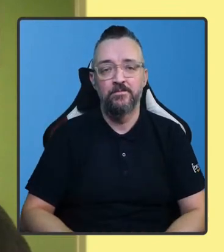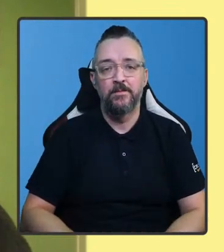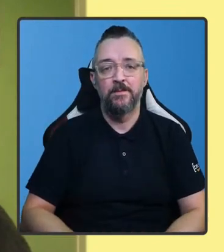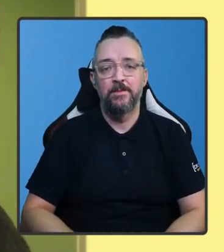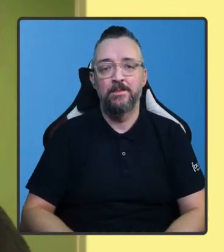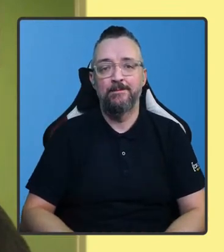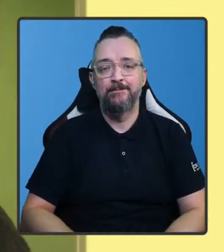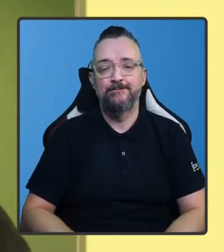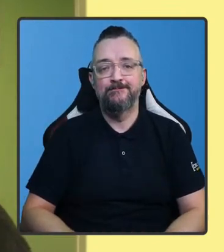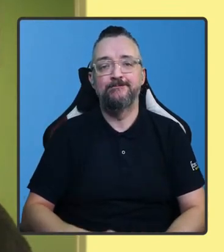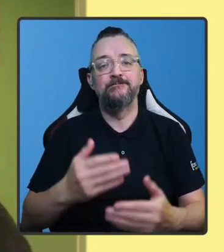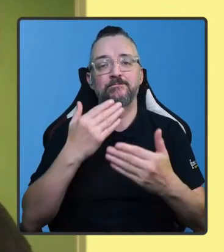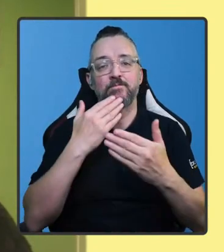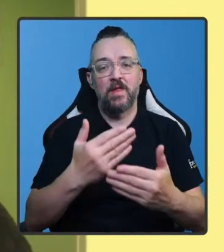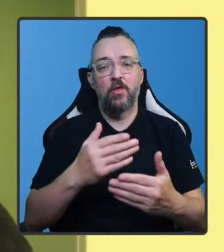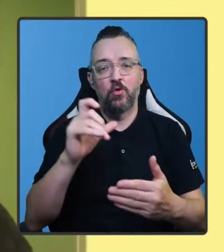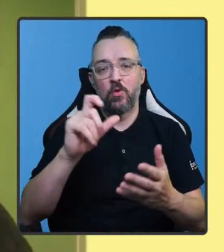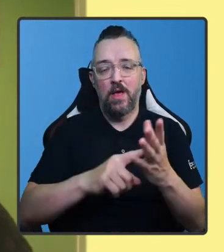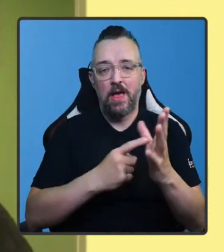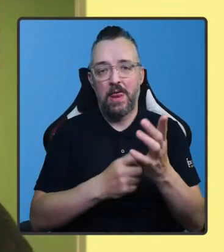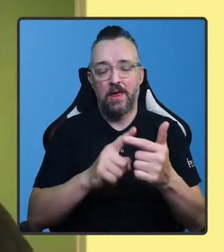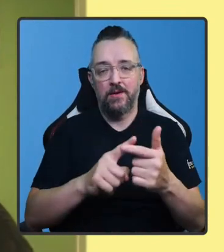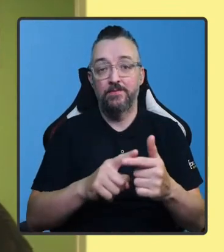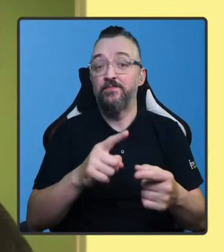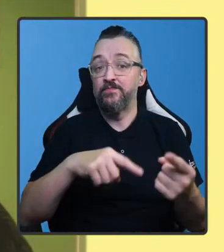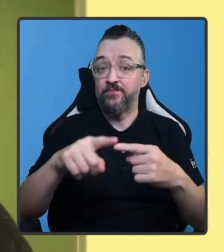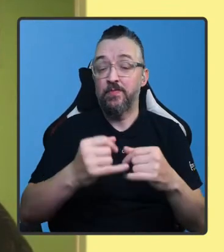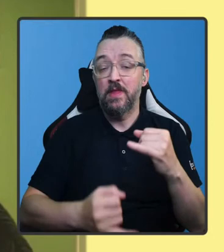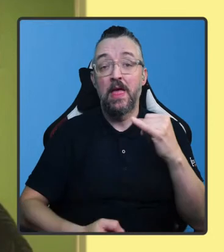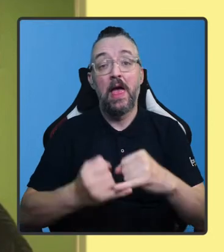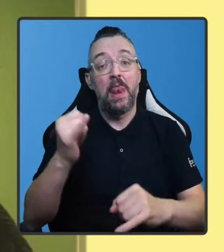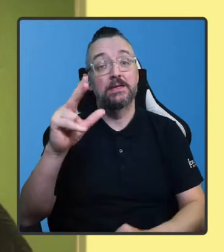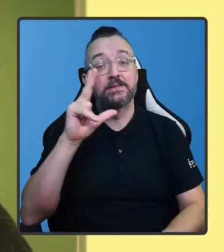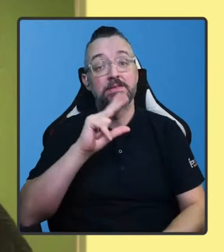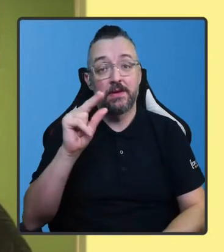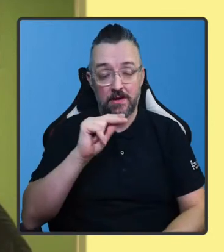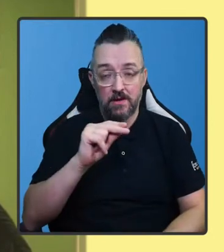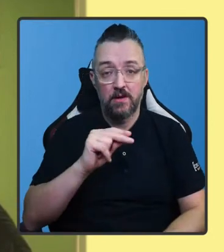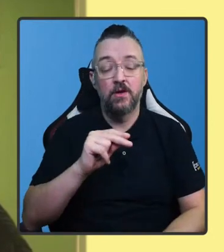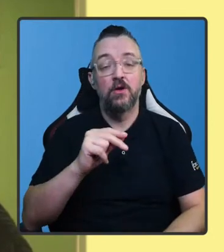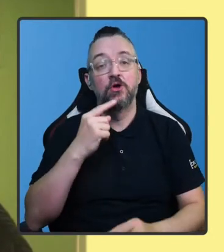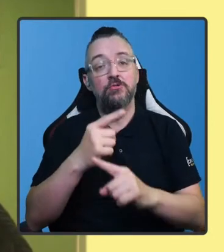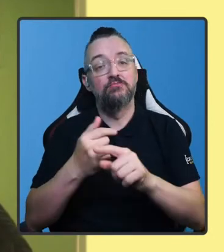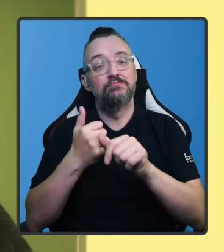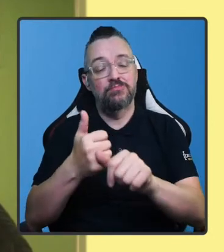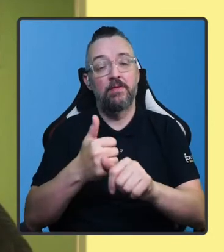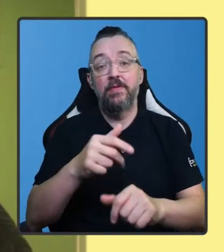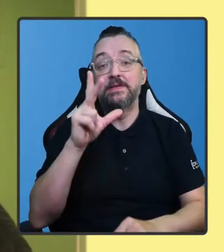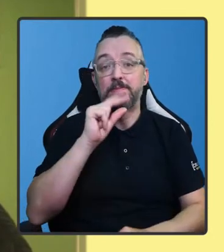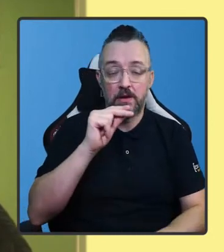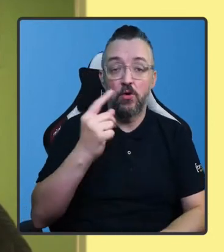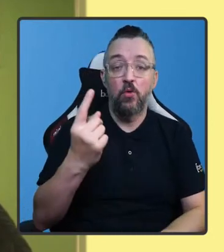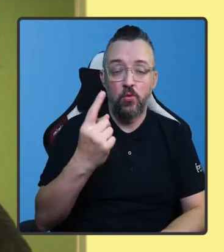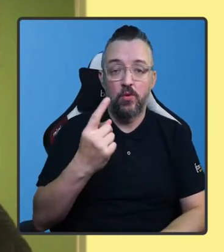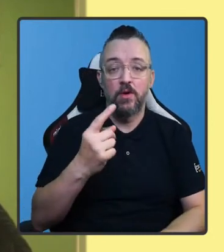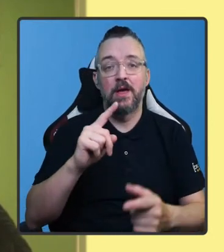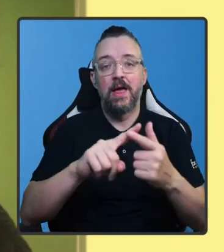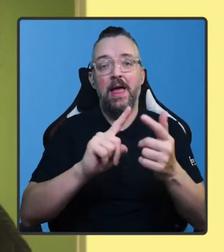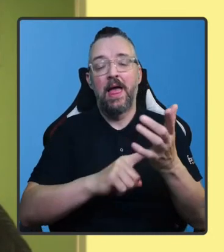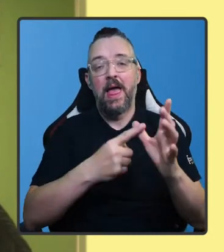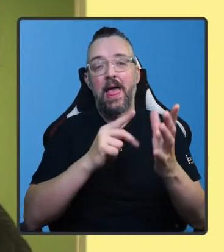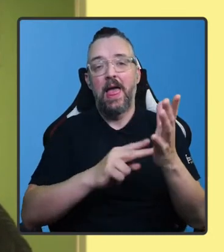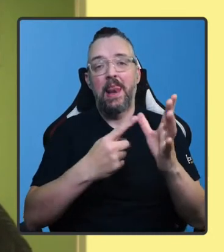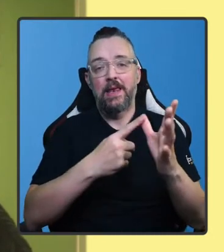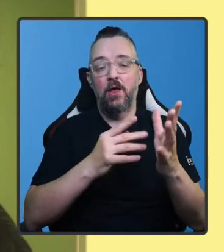Thank you very much, Claire. Delegates, our final speaker speaking for the resolution is Elena Whittam,